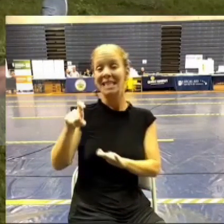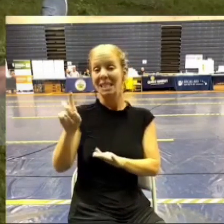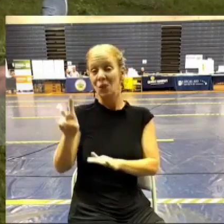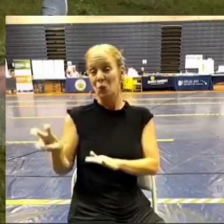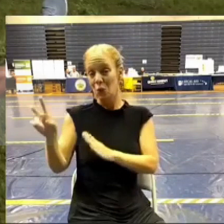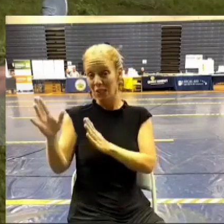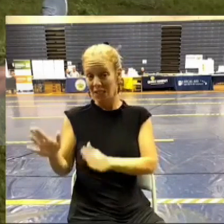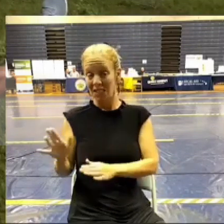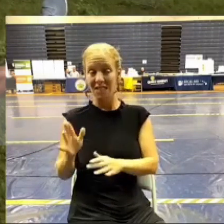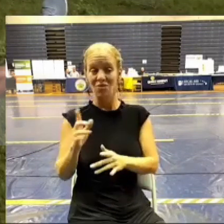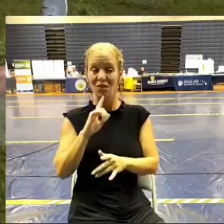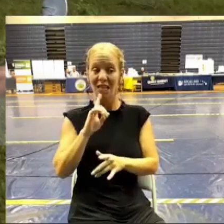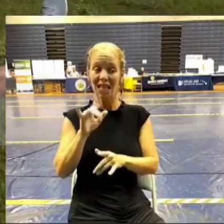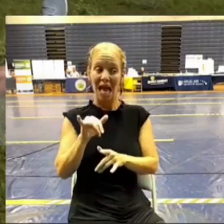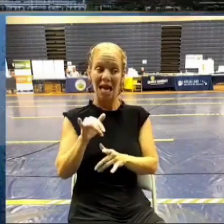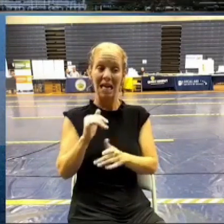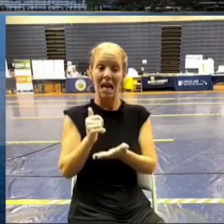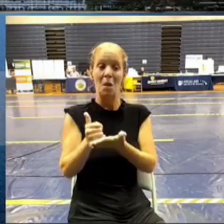lifeline.